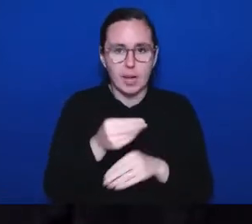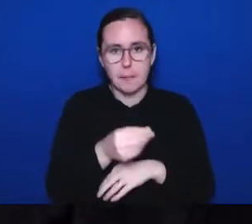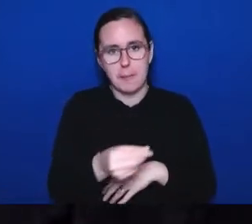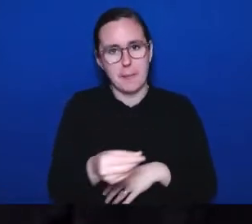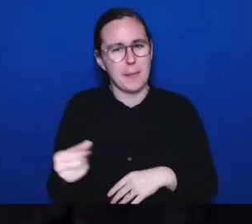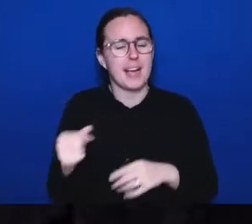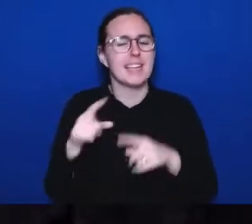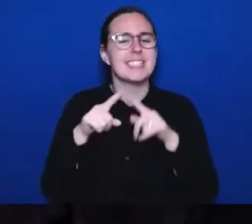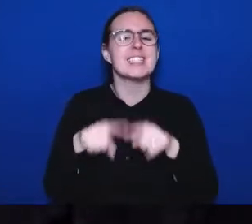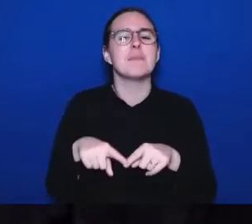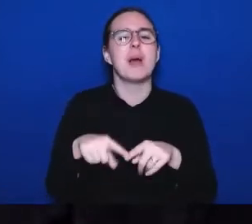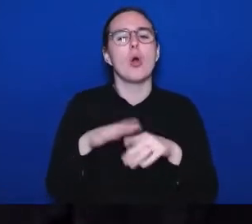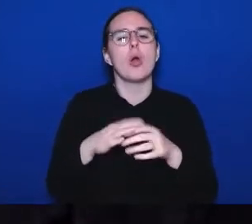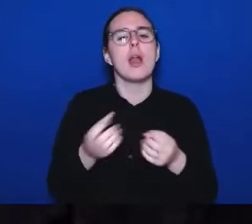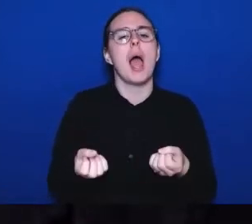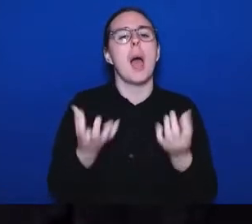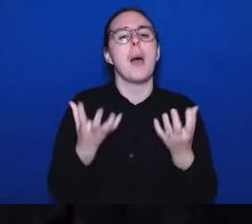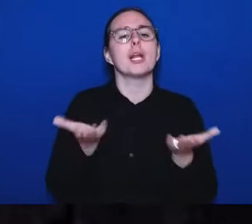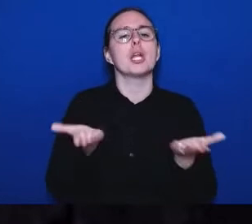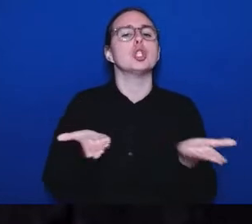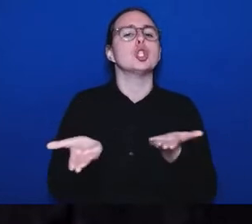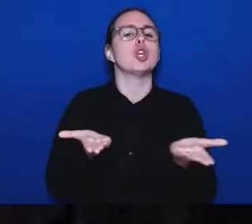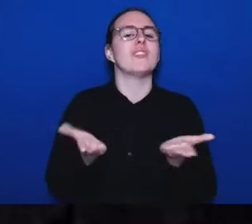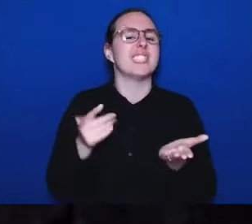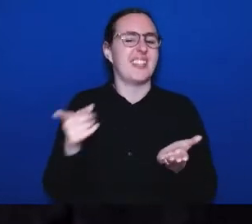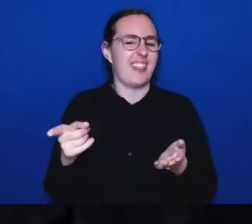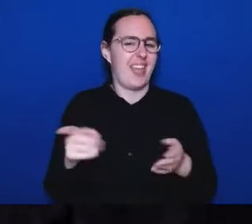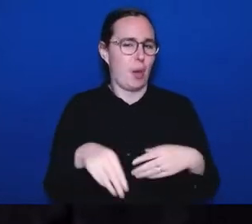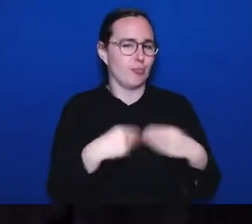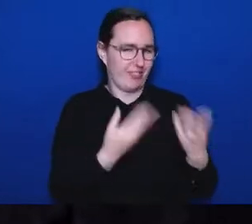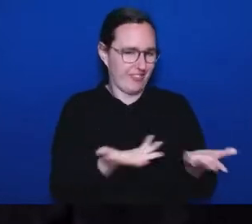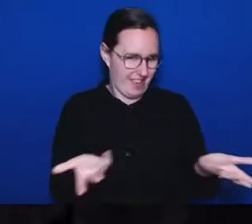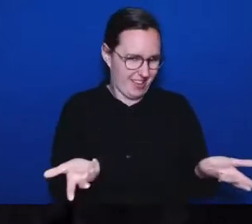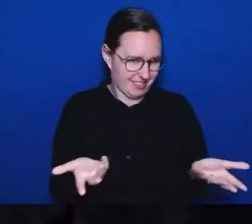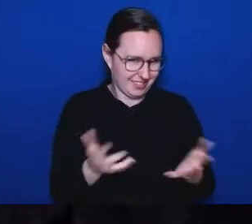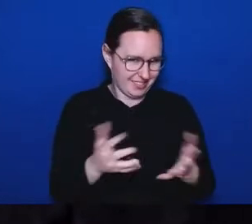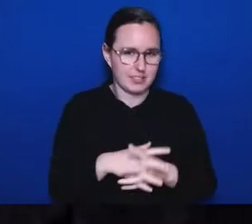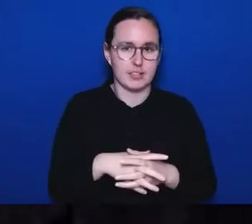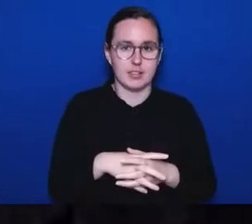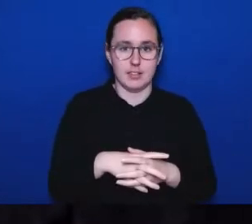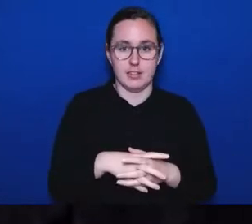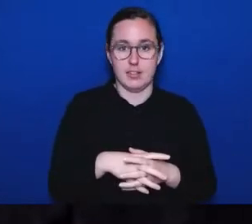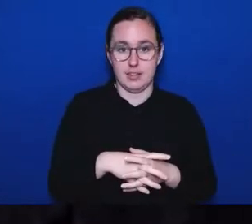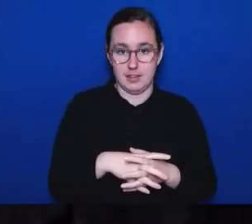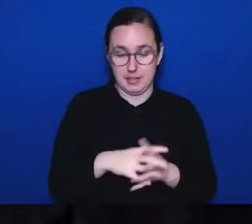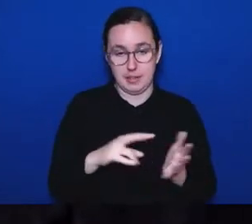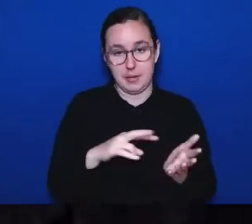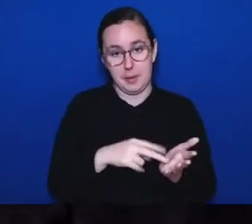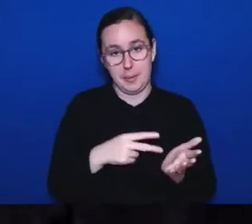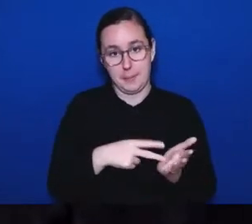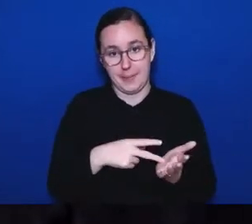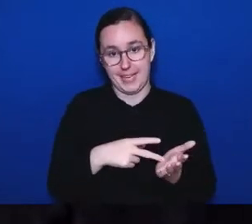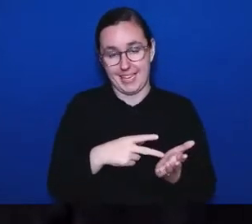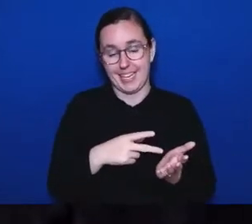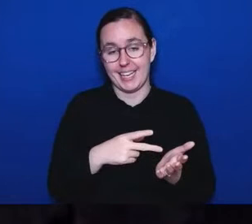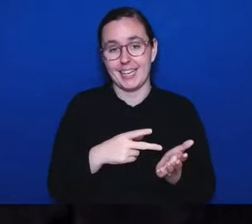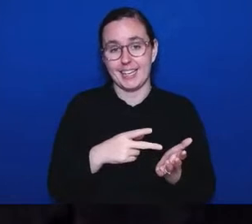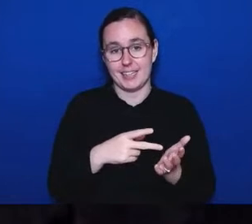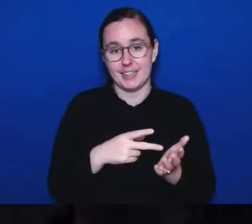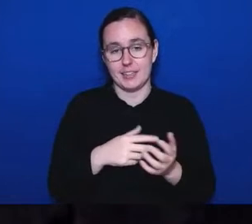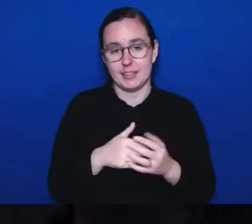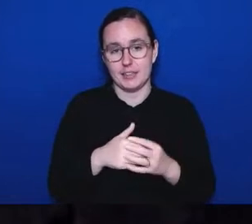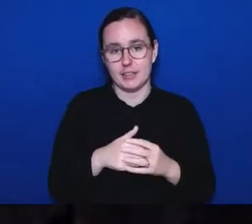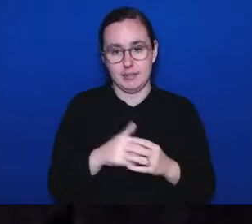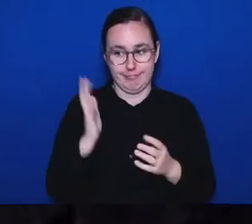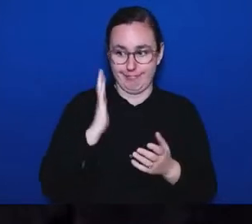provide, number of services that you are remunerated for by a specific fee for each service. Here, we're